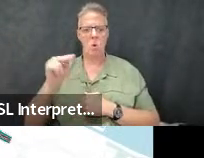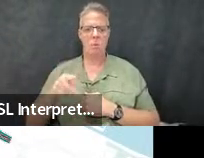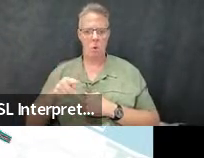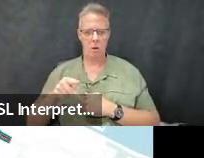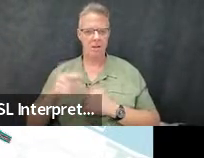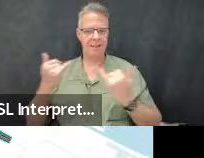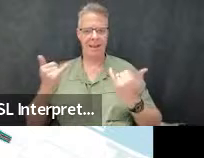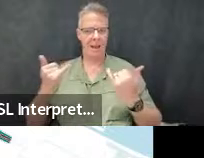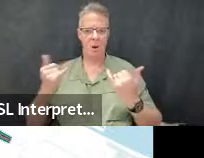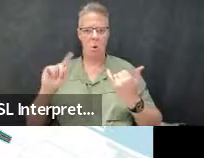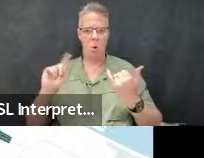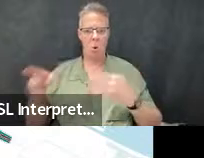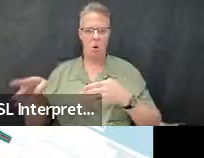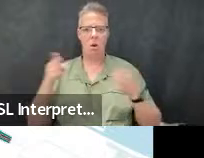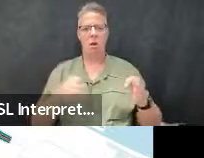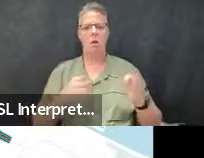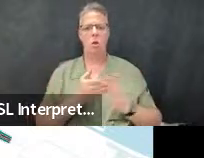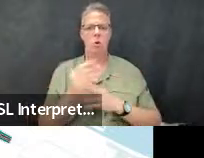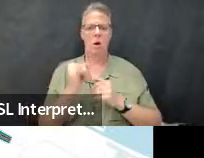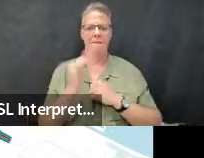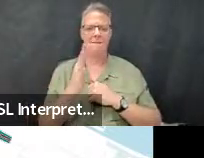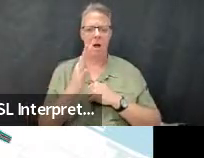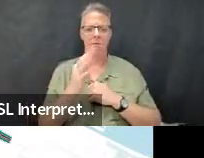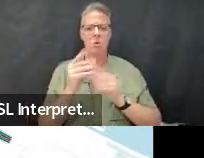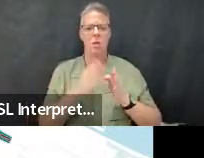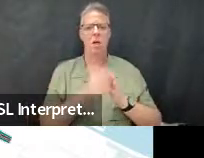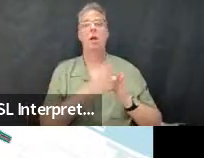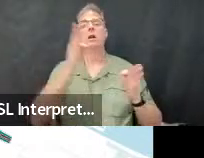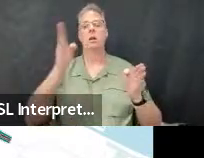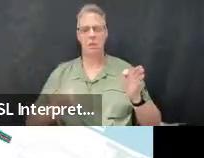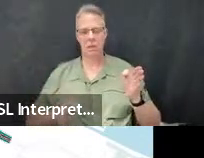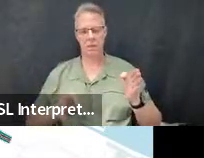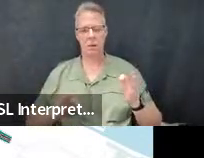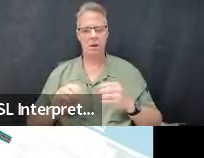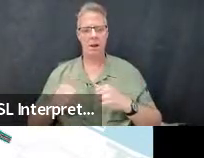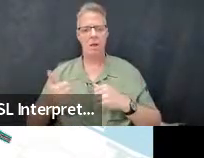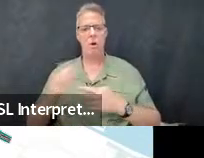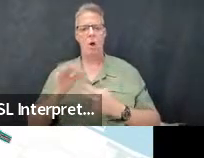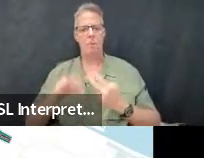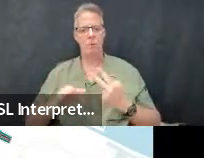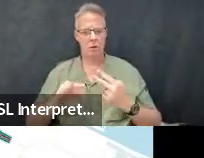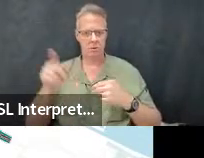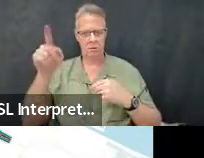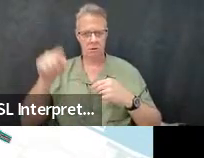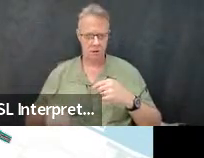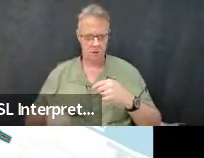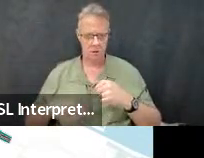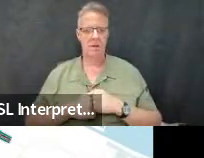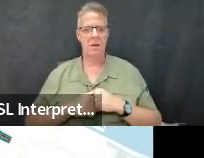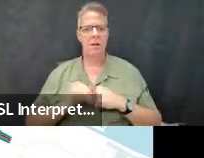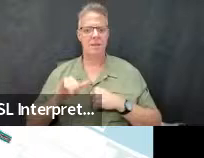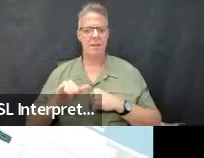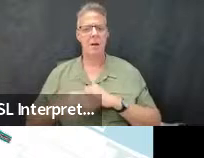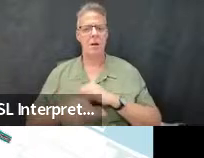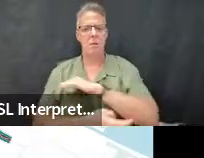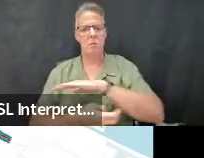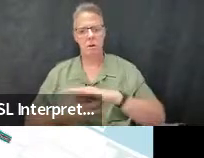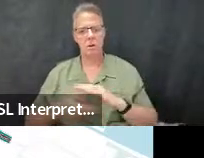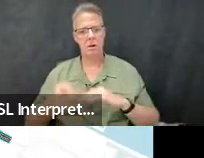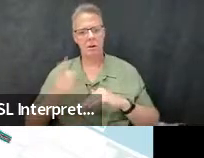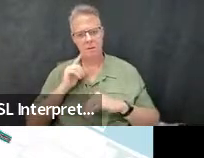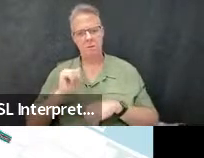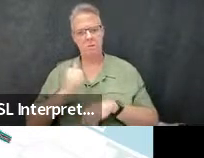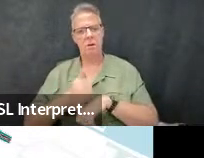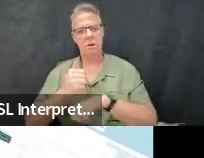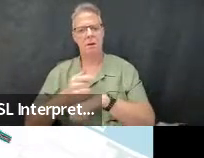their only access is through the interstate, so this will provide an alternative access. And that bridge is where the active transportation pathway would also be